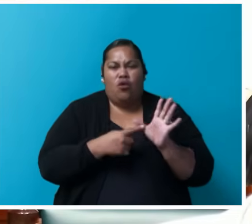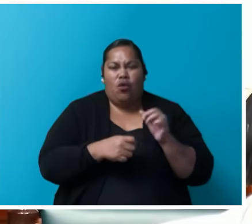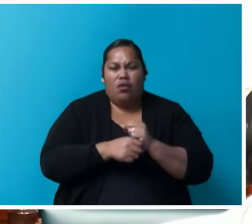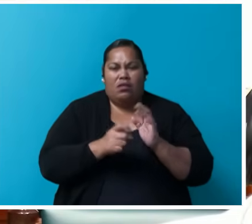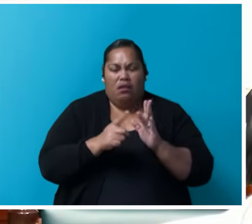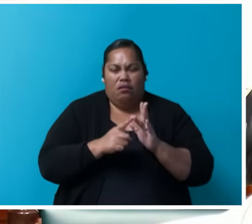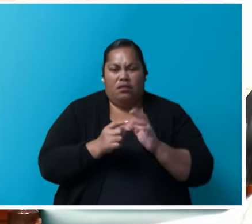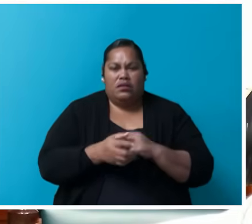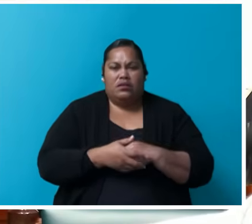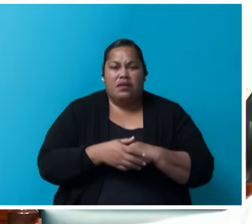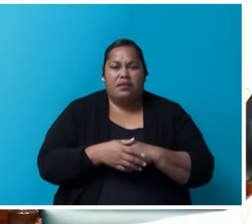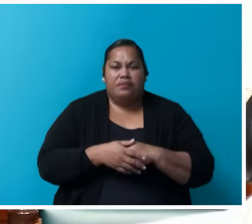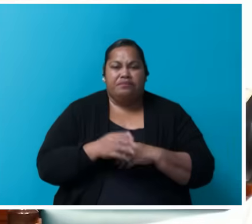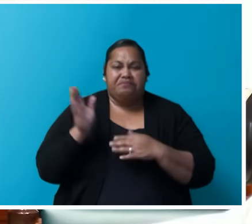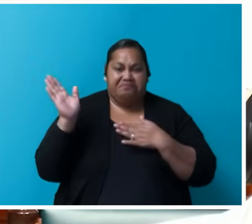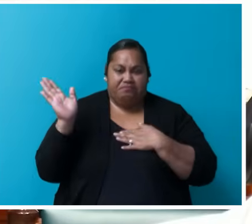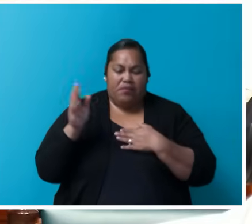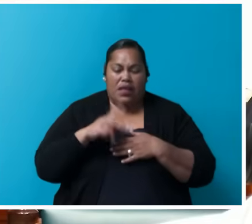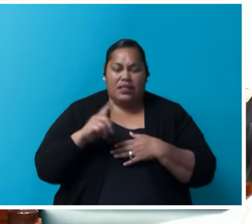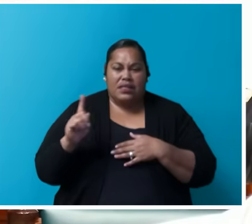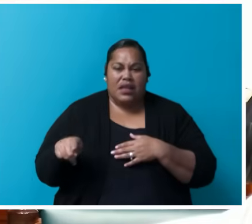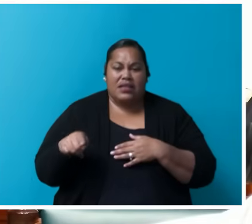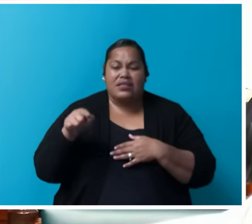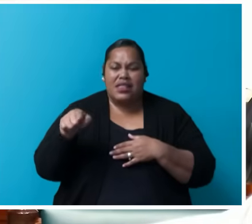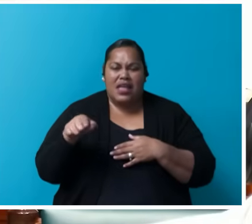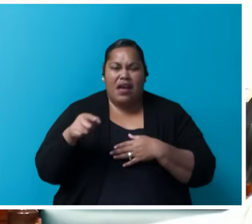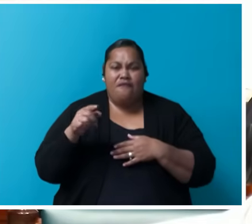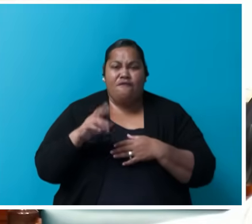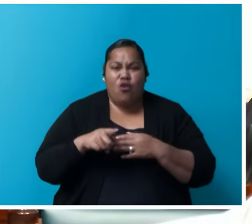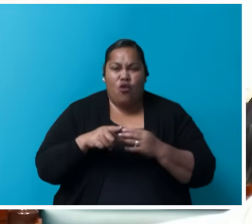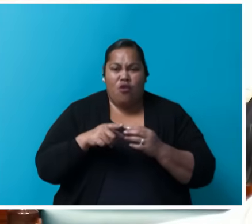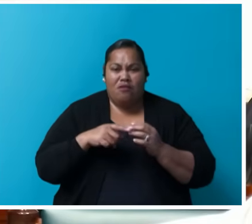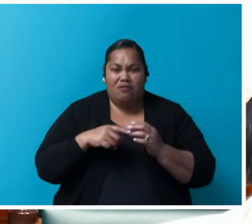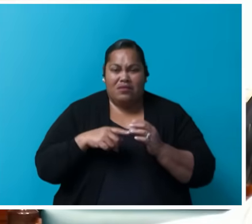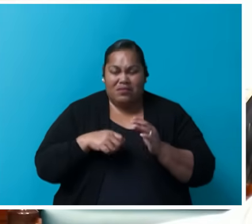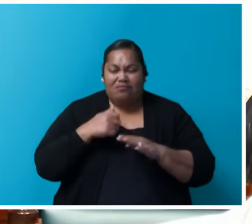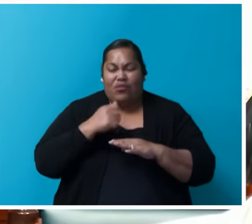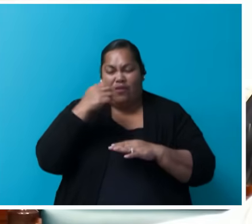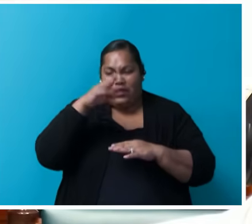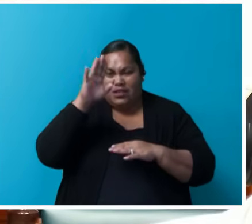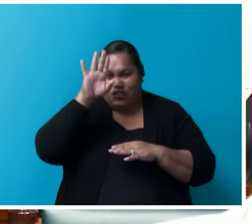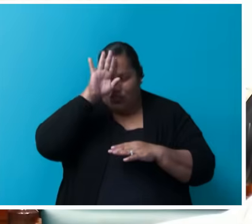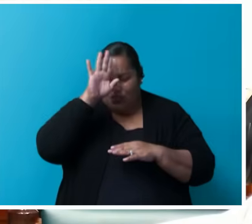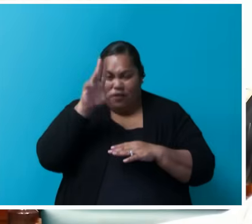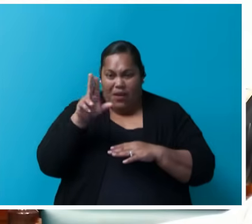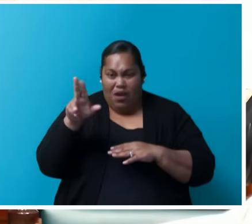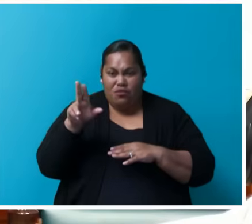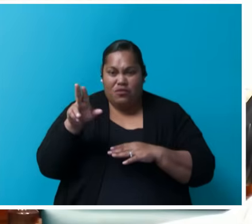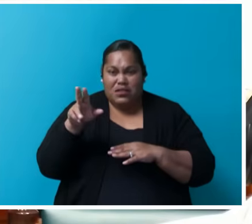My attendance at the installation respectfully reaffirmed those historic ties with the people of